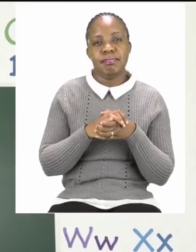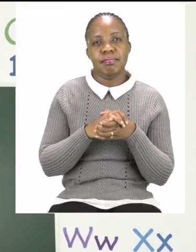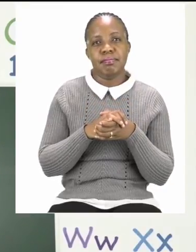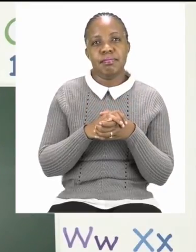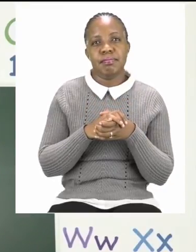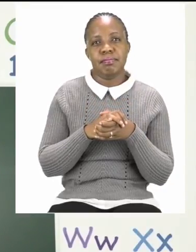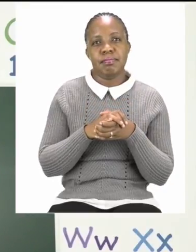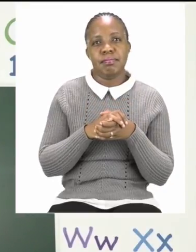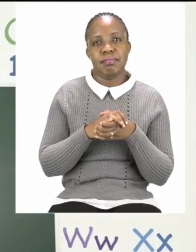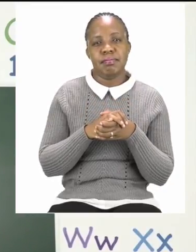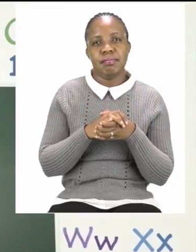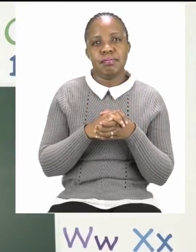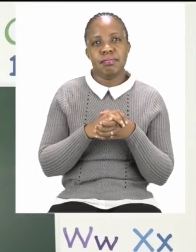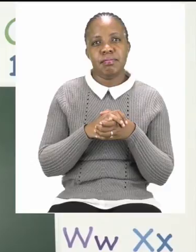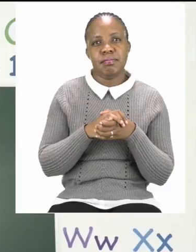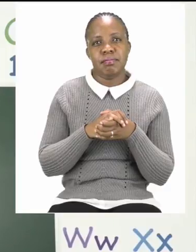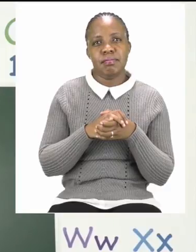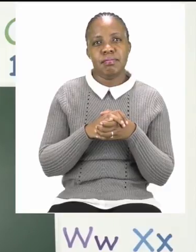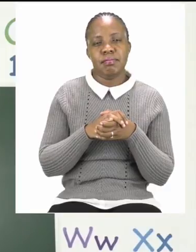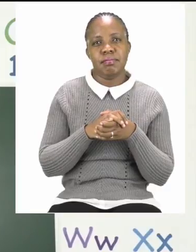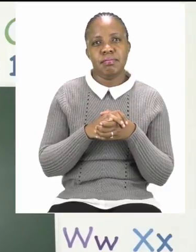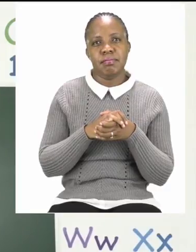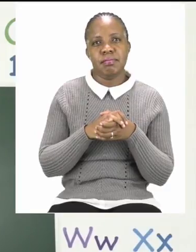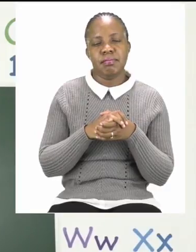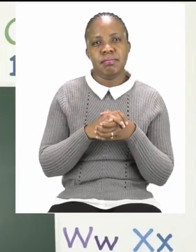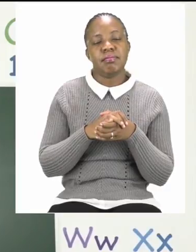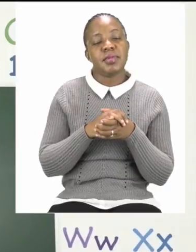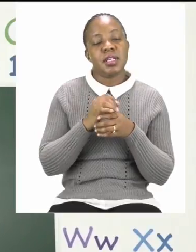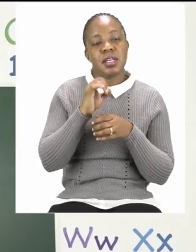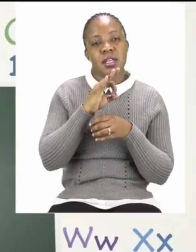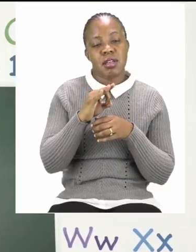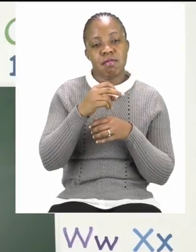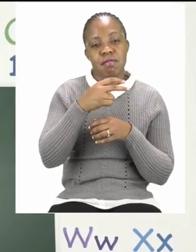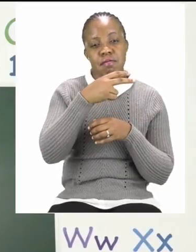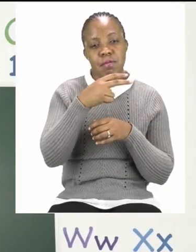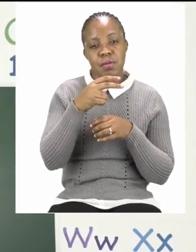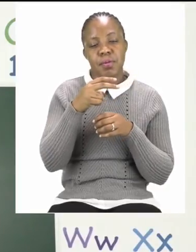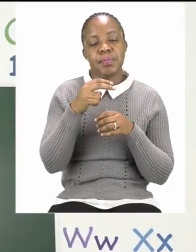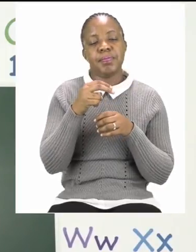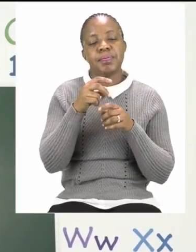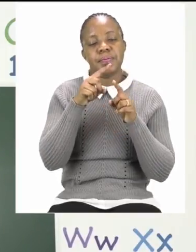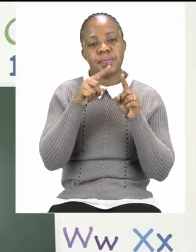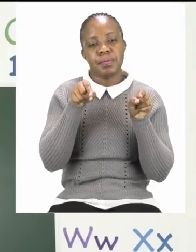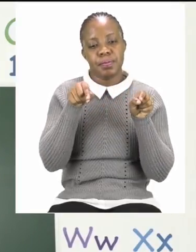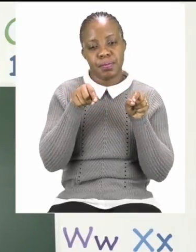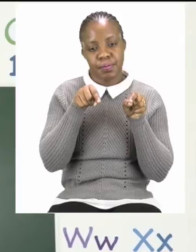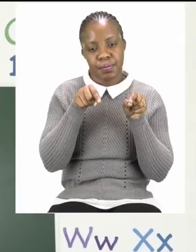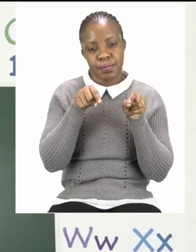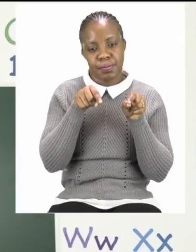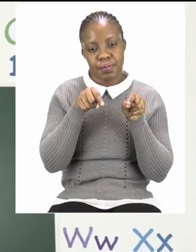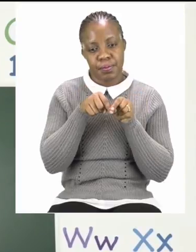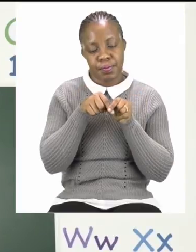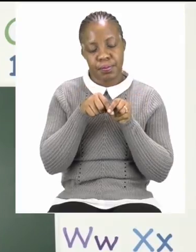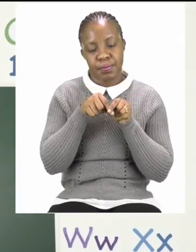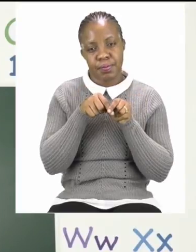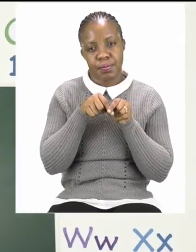that you are going to be adding. Please ask for help, and I